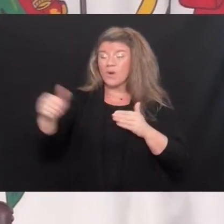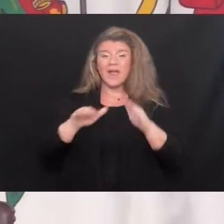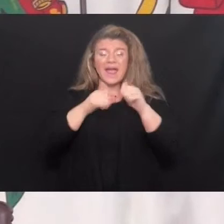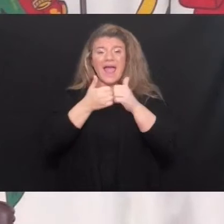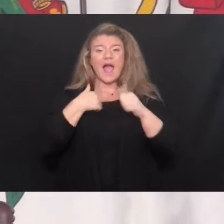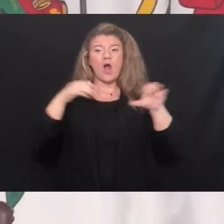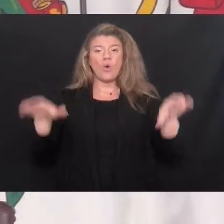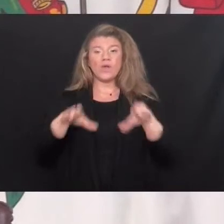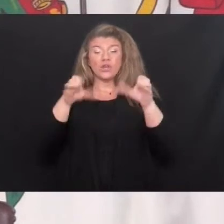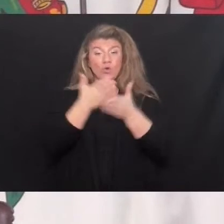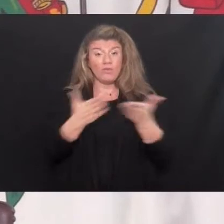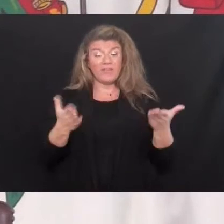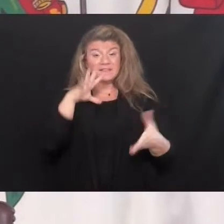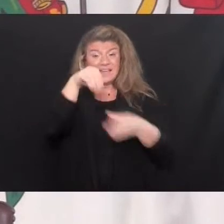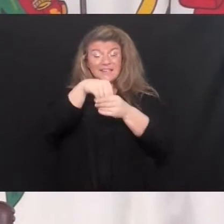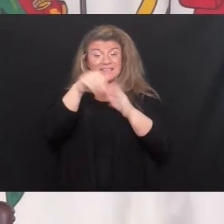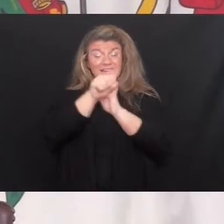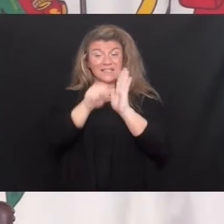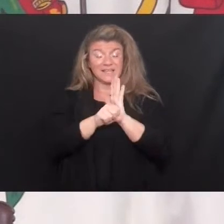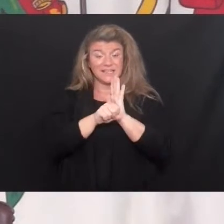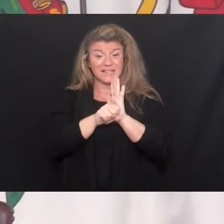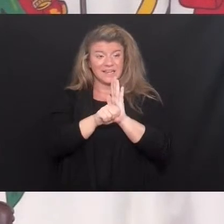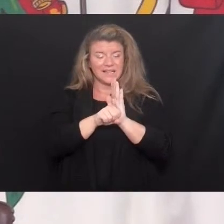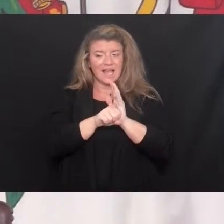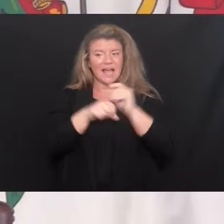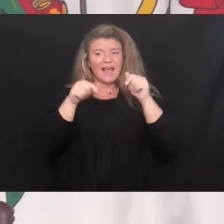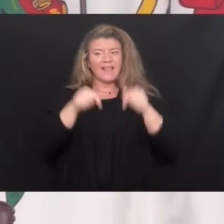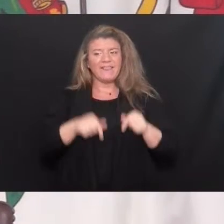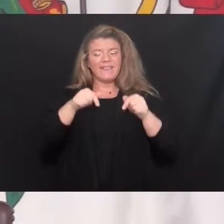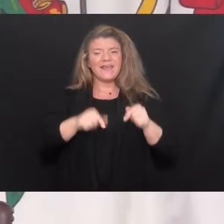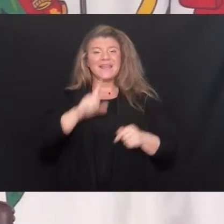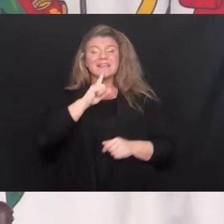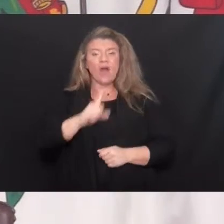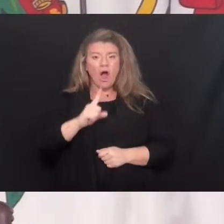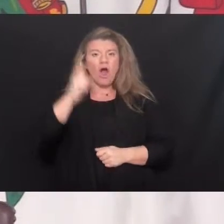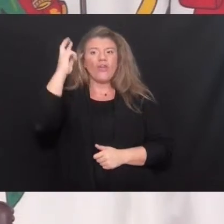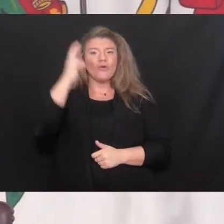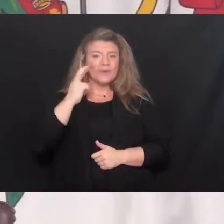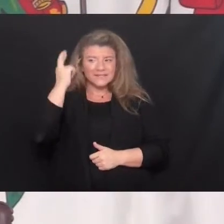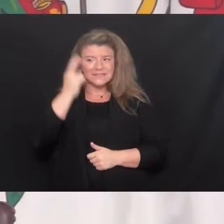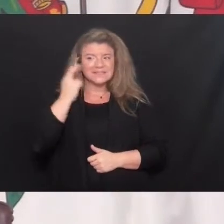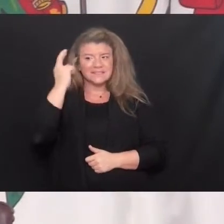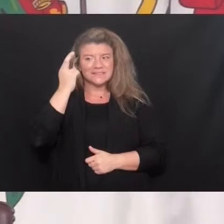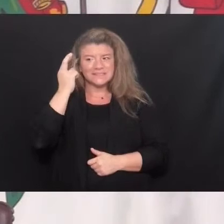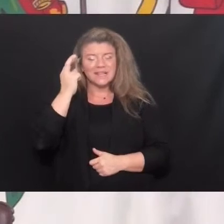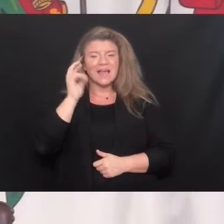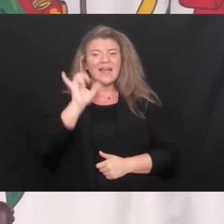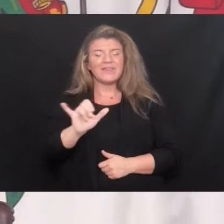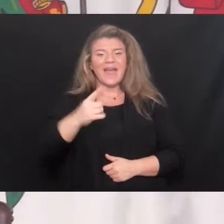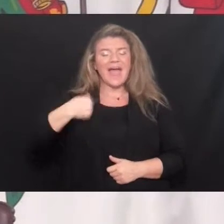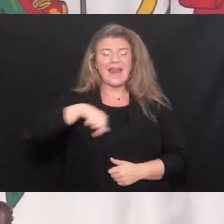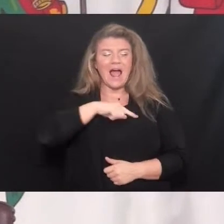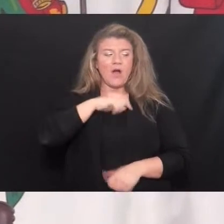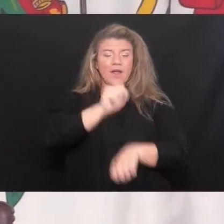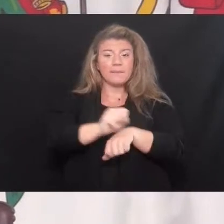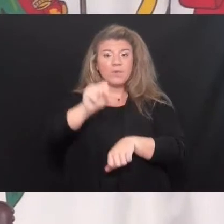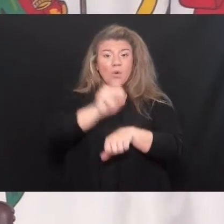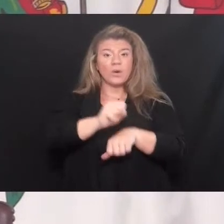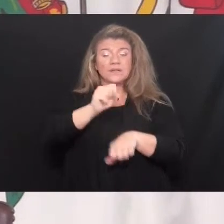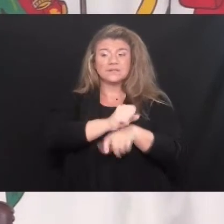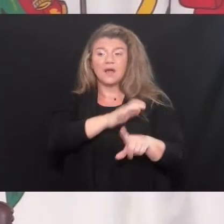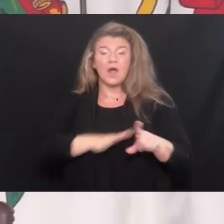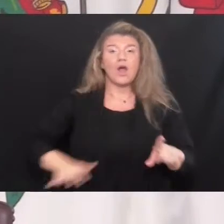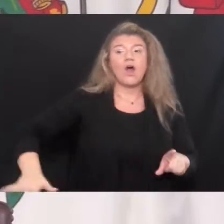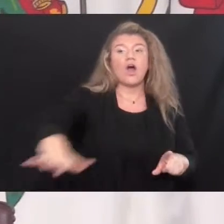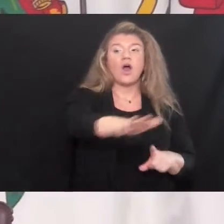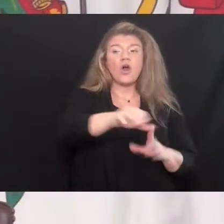do things within our state, these are the very reasons that our employees across our